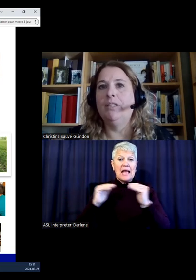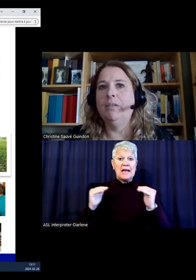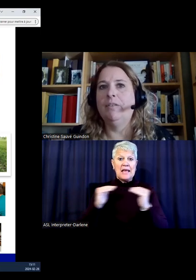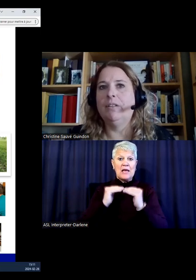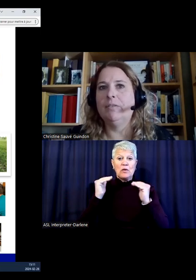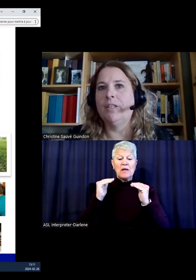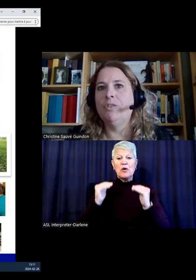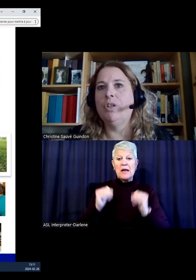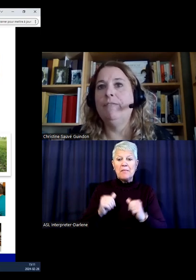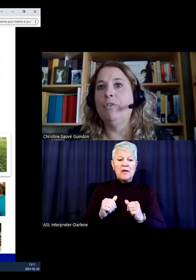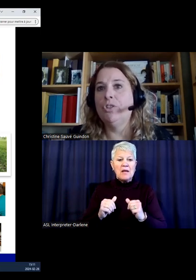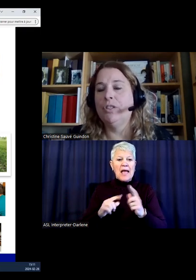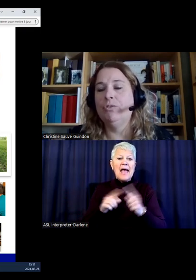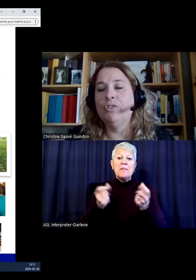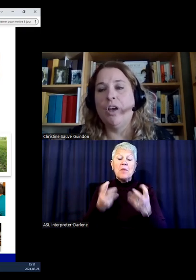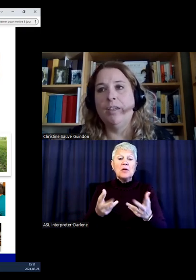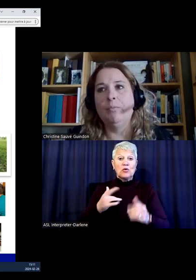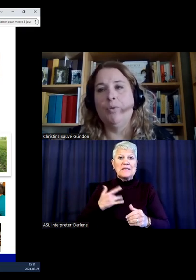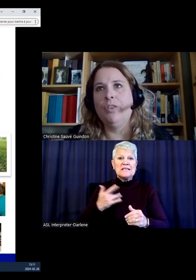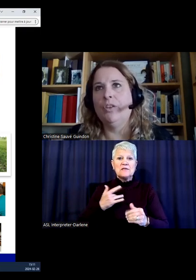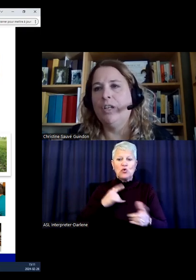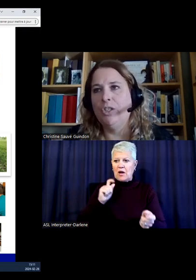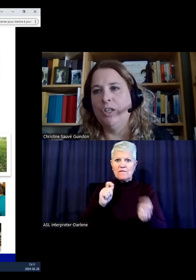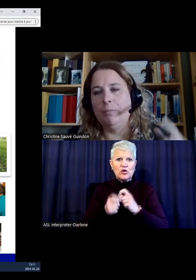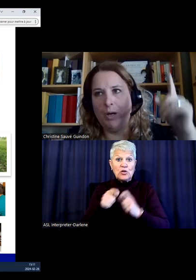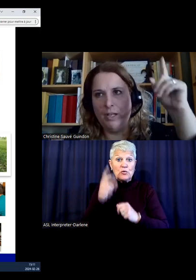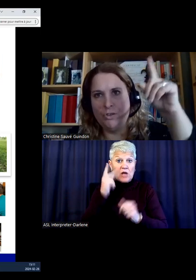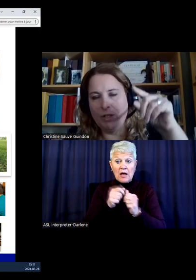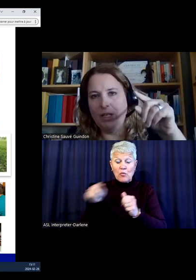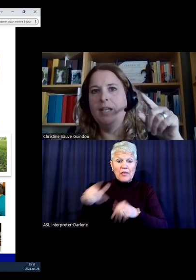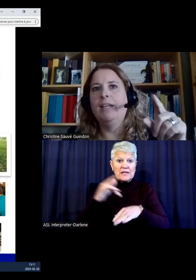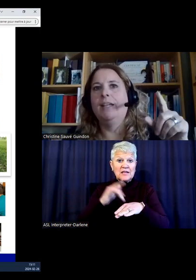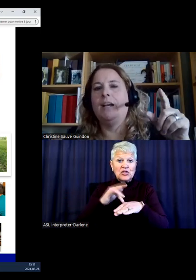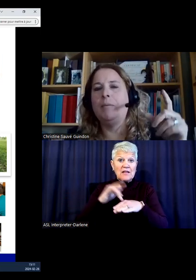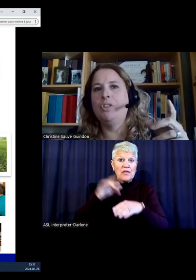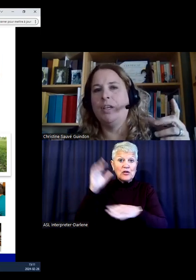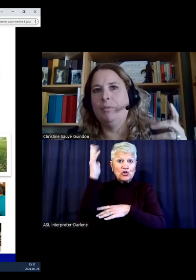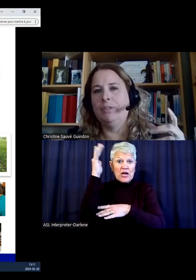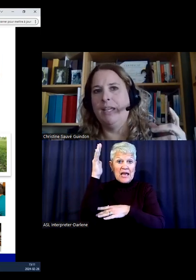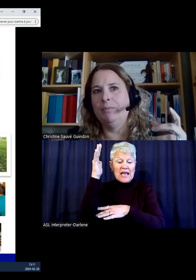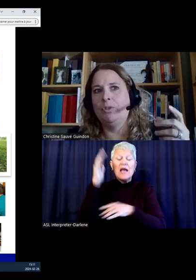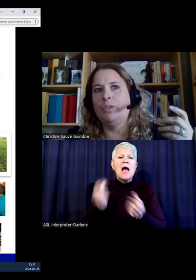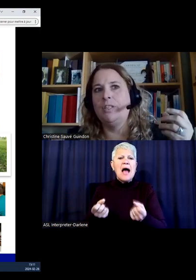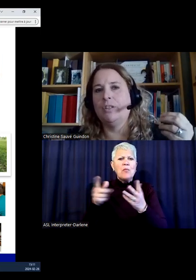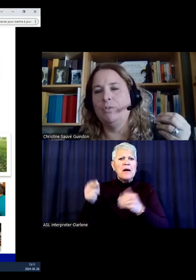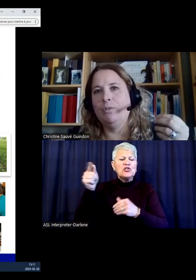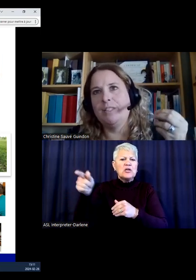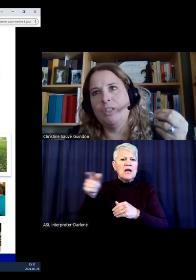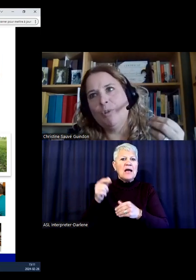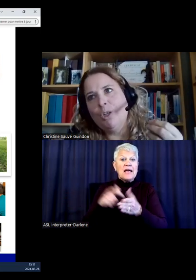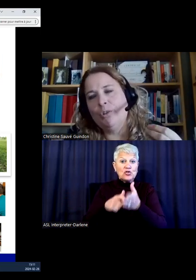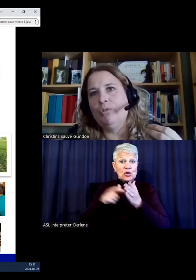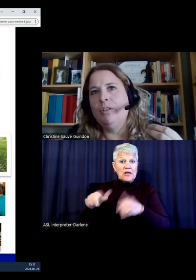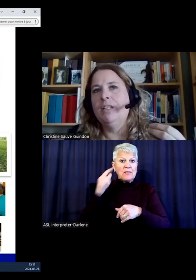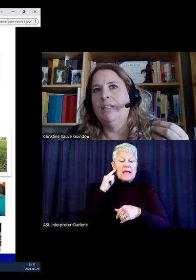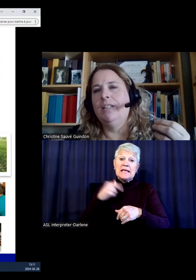time, multi-sensory convergence. You saw him with touching the pine tree, how much it will take him to, he's a